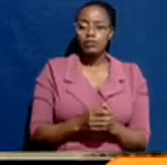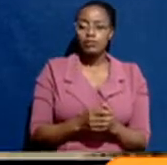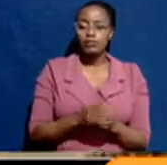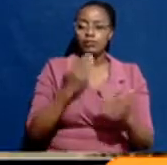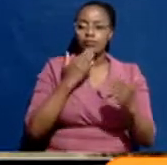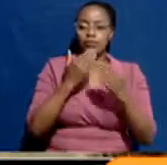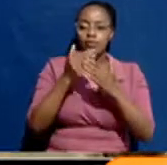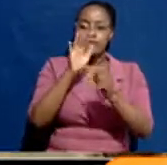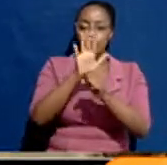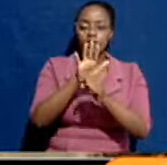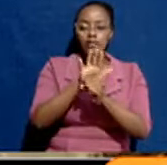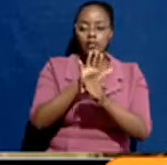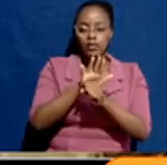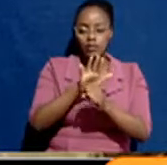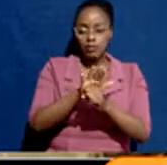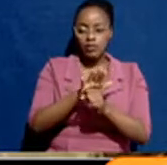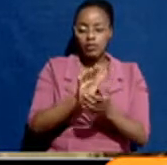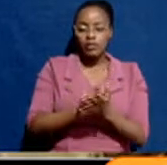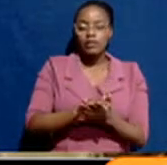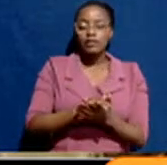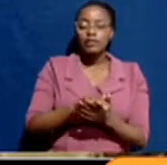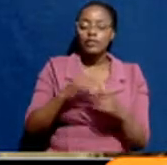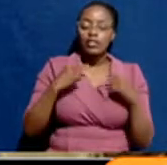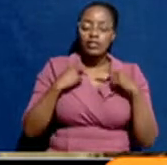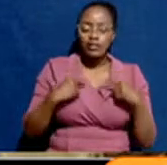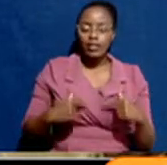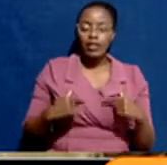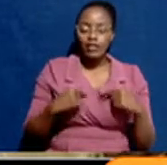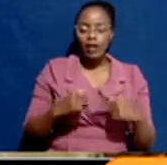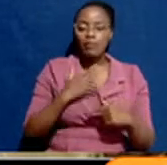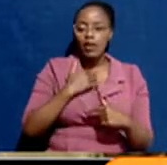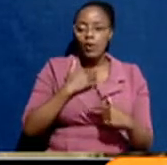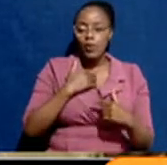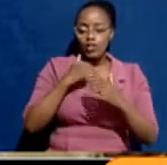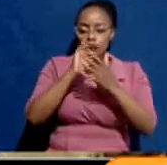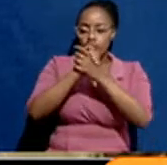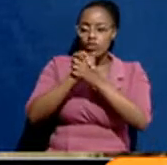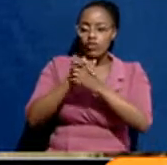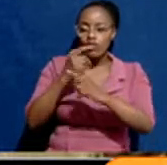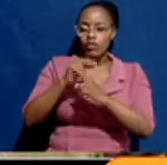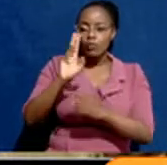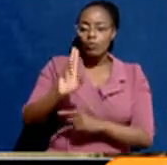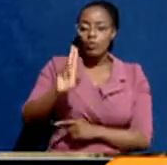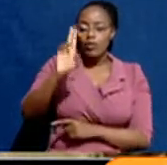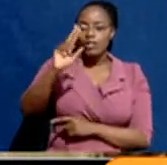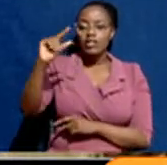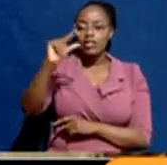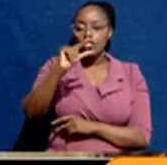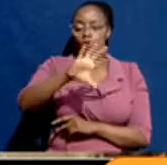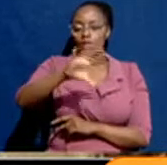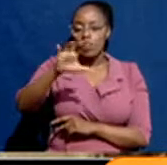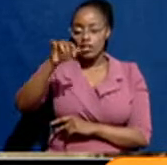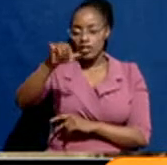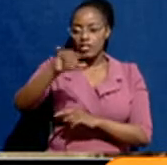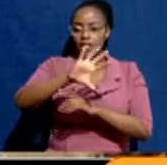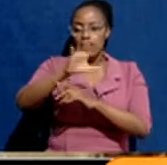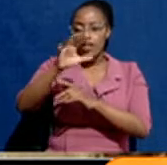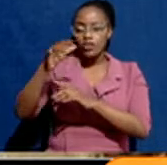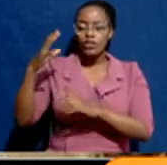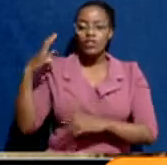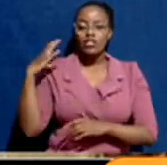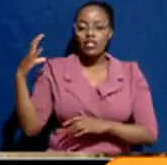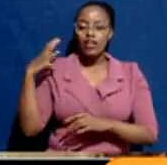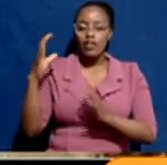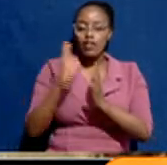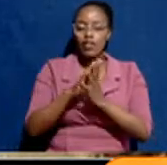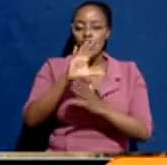Thank you very much, Trevor. First, I want to bring greetings from Uasin Gishu County. This is the county of champions. It's